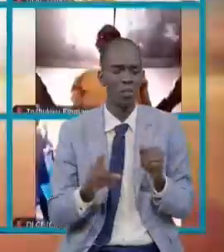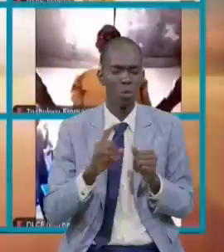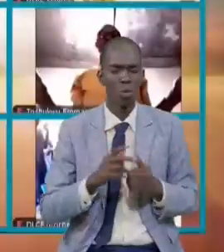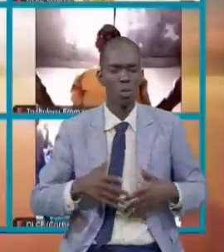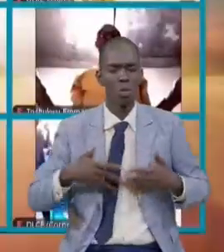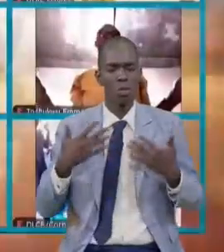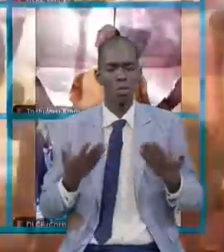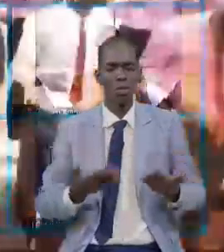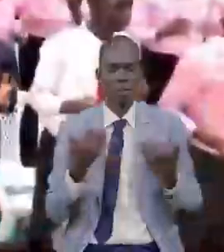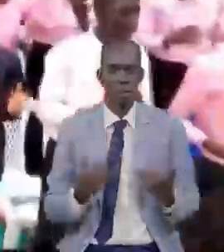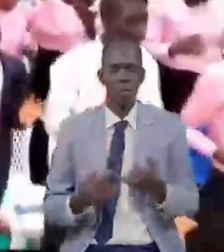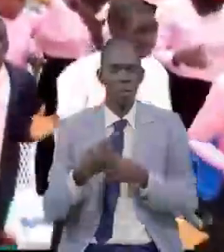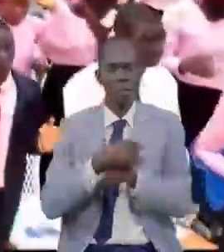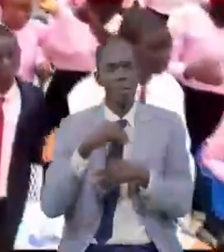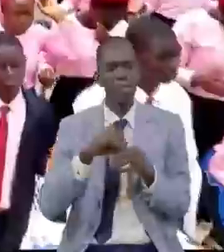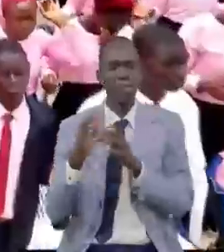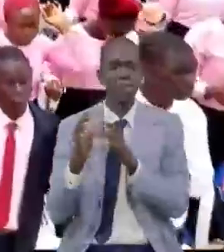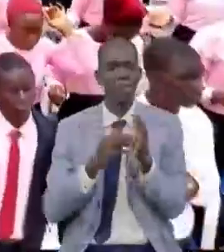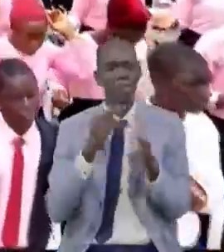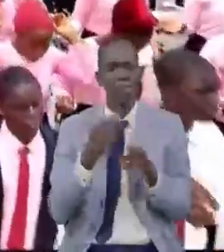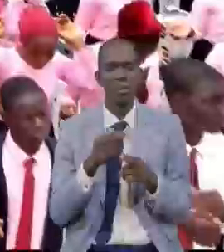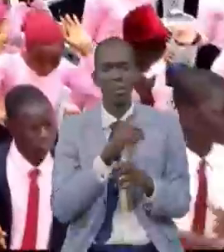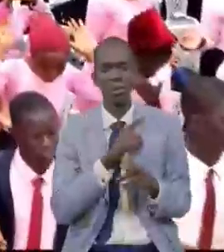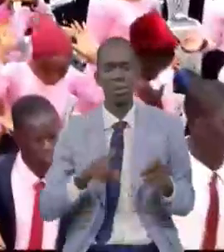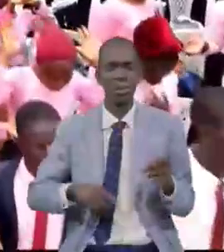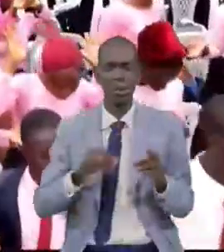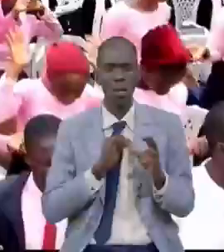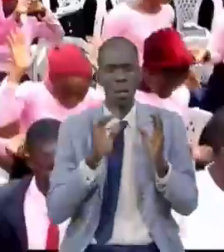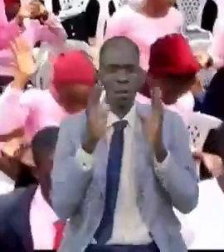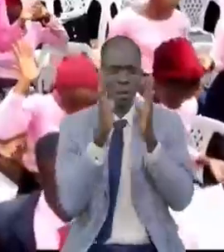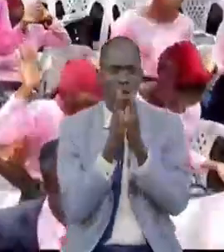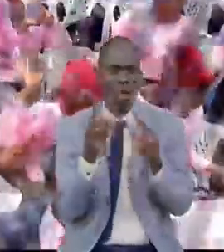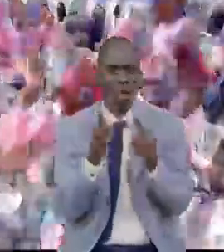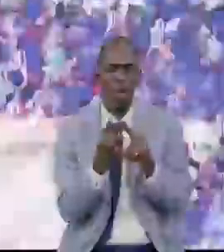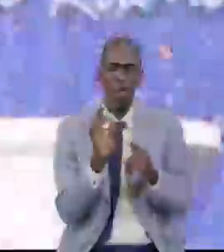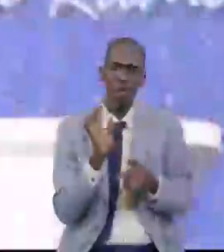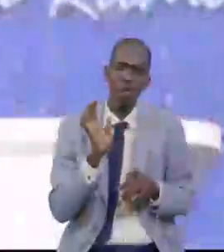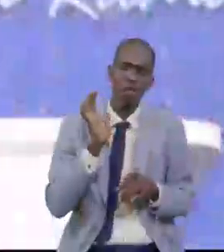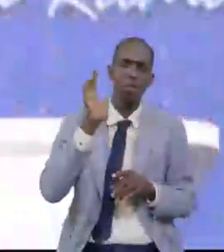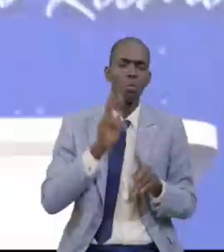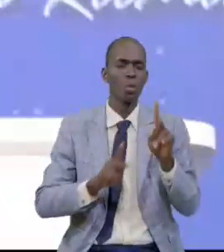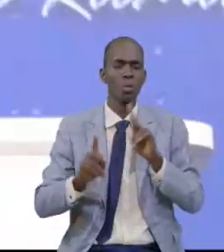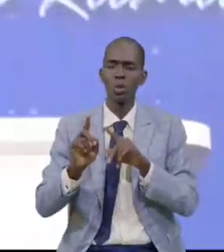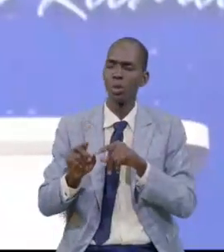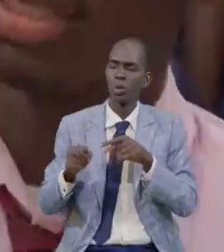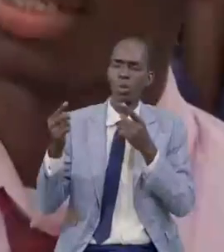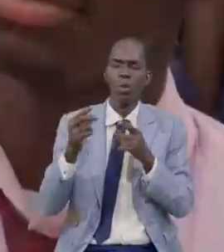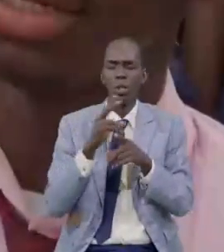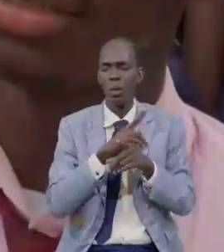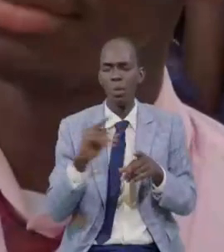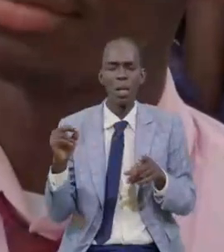name. And I pray as your people go, no Philistine will follow them.